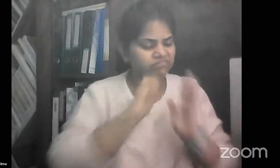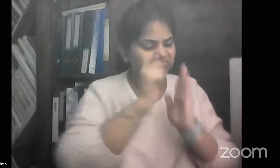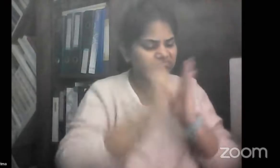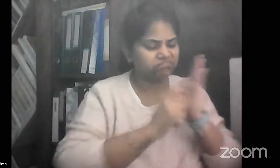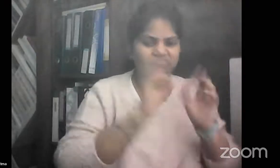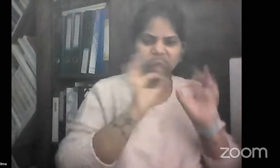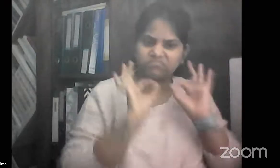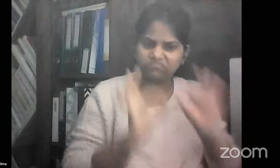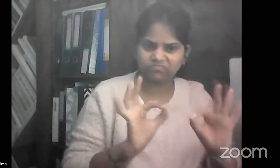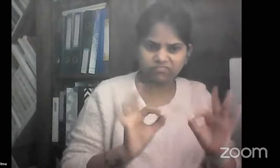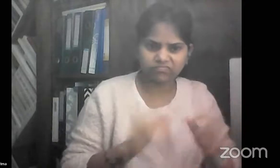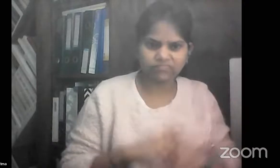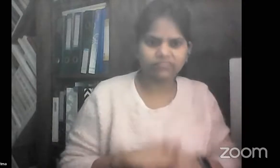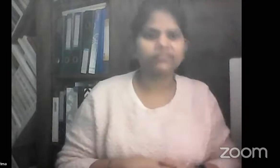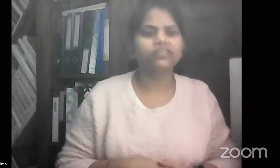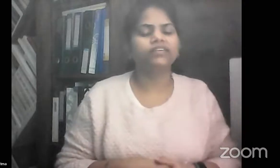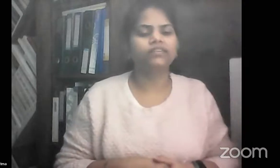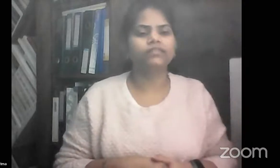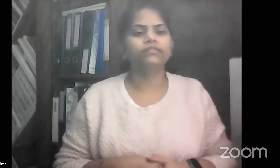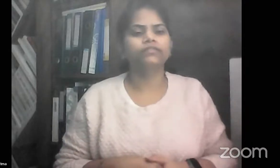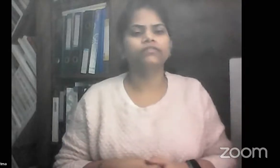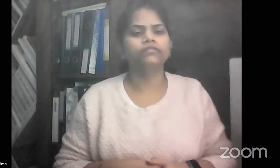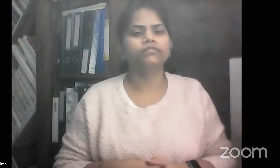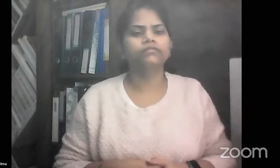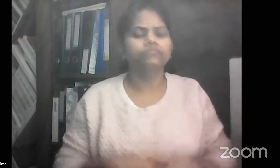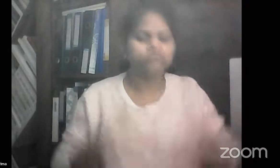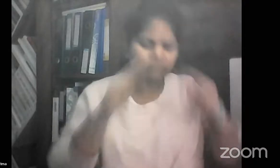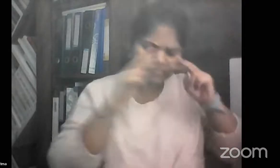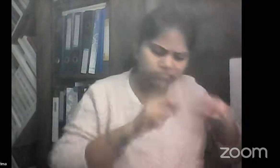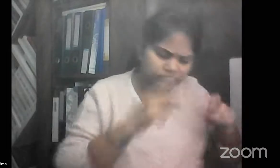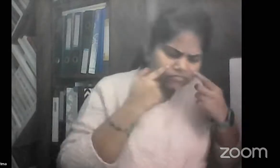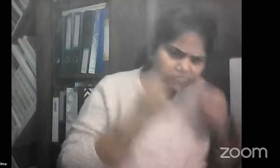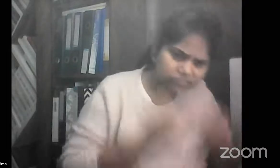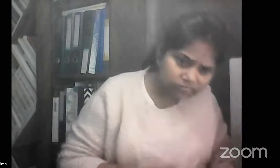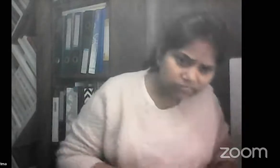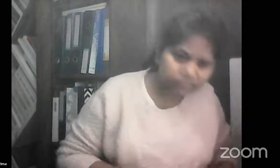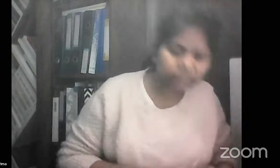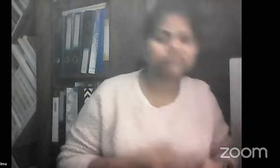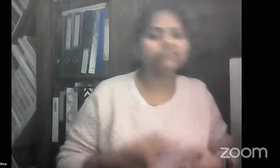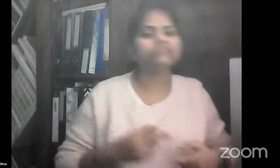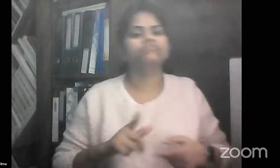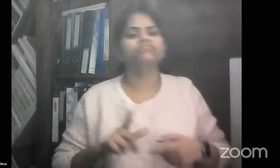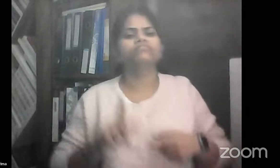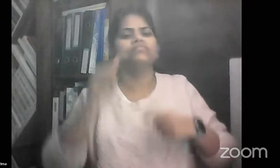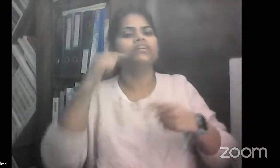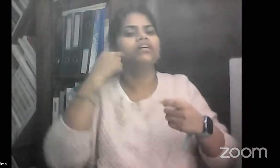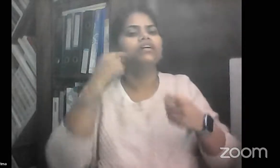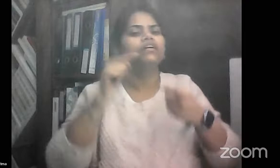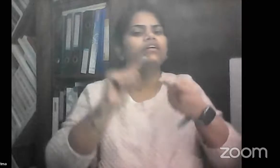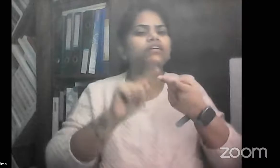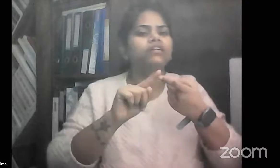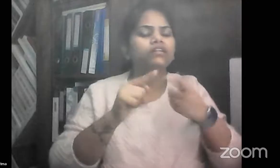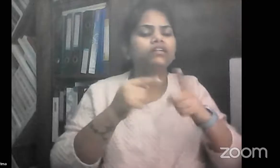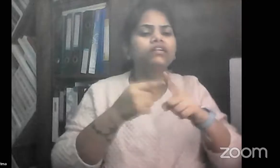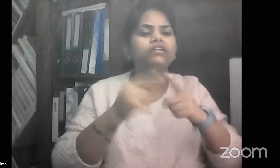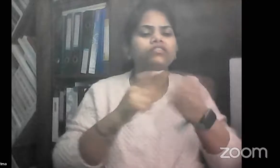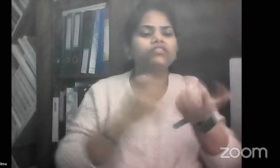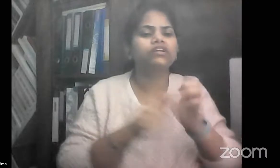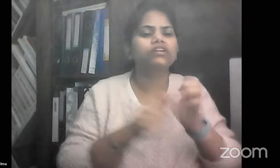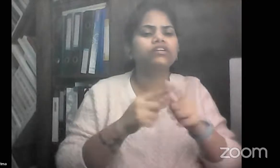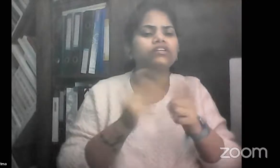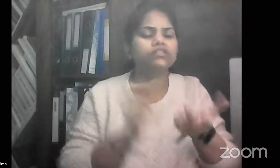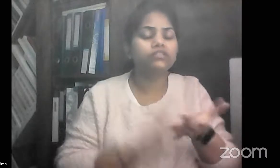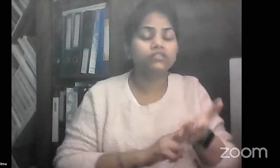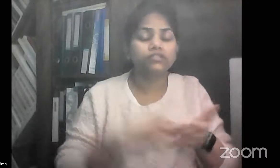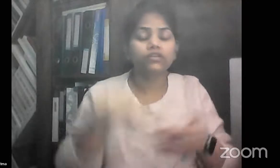examines basically the literature of the Victorian time from a perspective of the